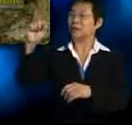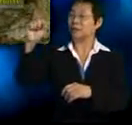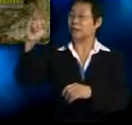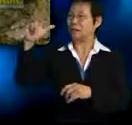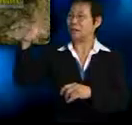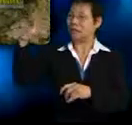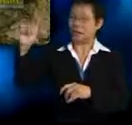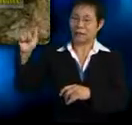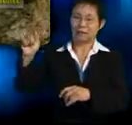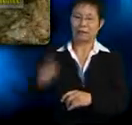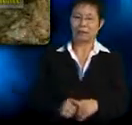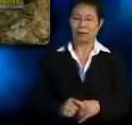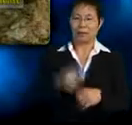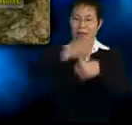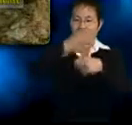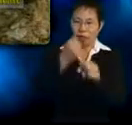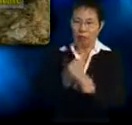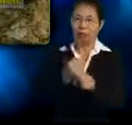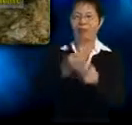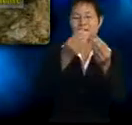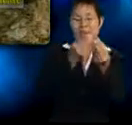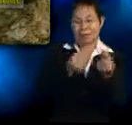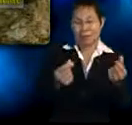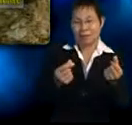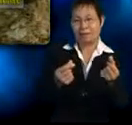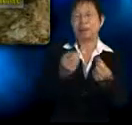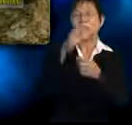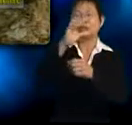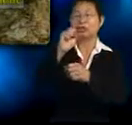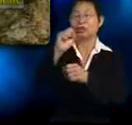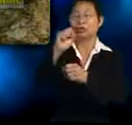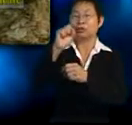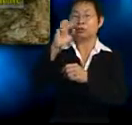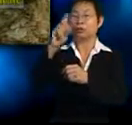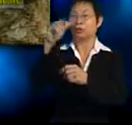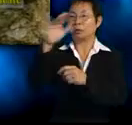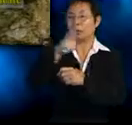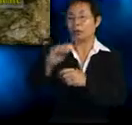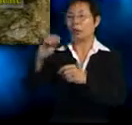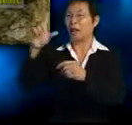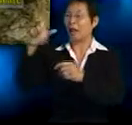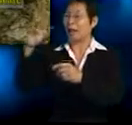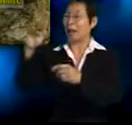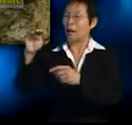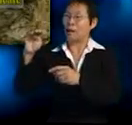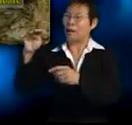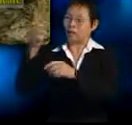and calcium silicate are formed when sand, sodium carbonate and limestone are heated strongly.